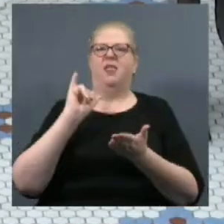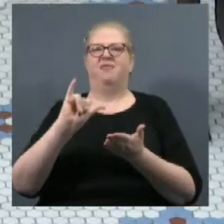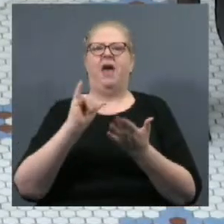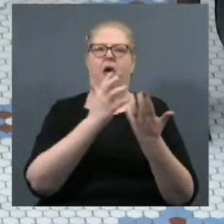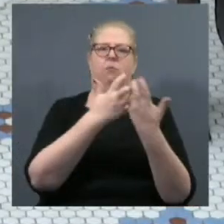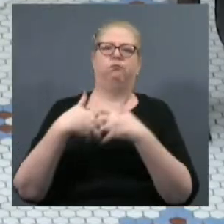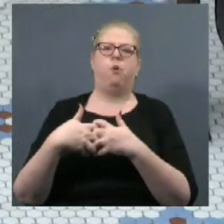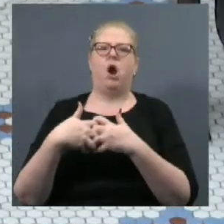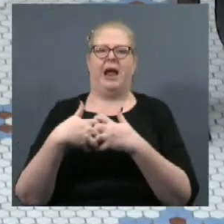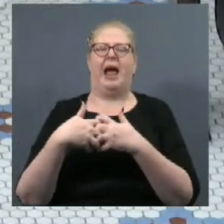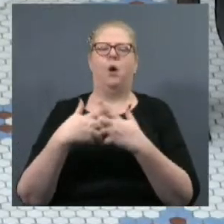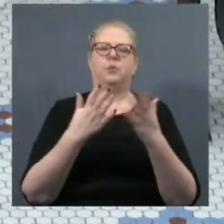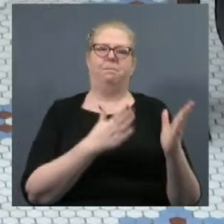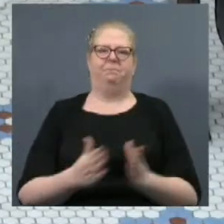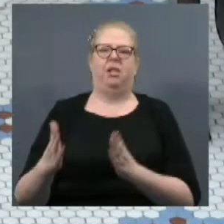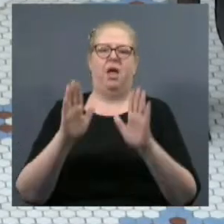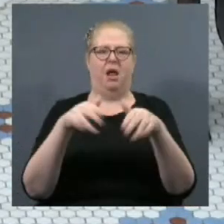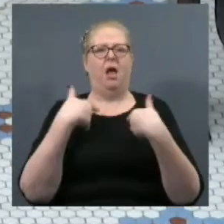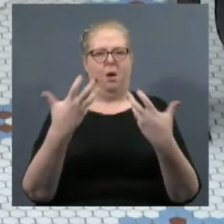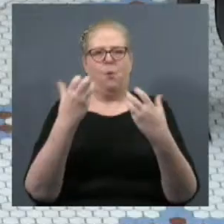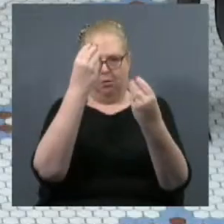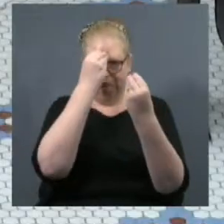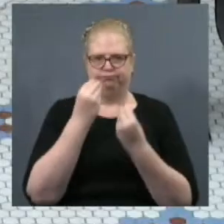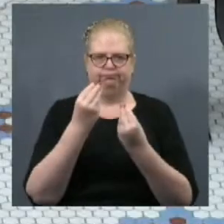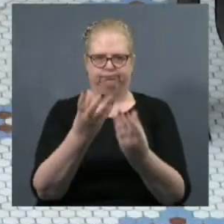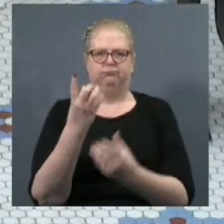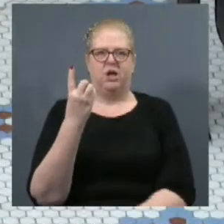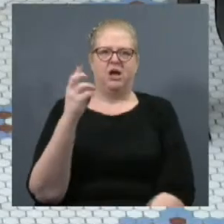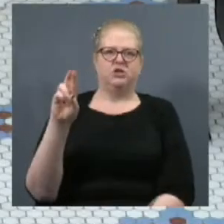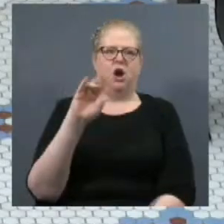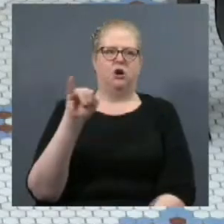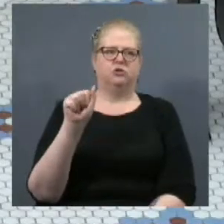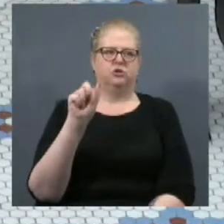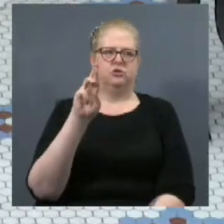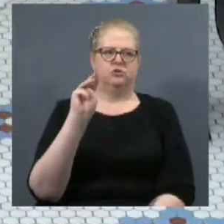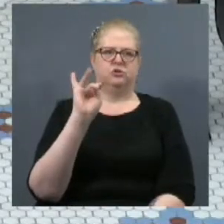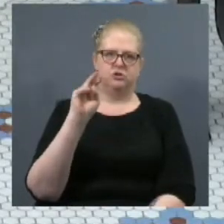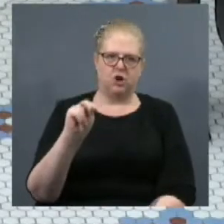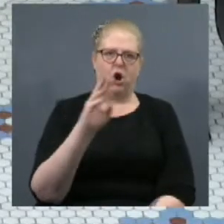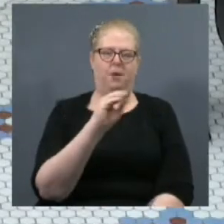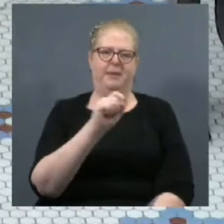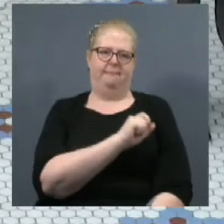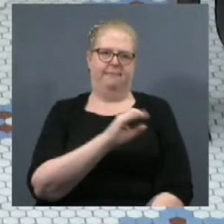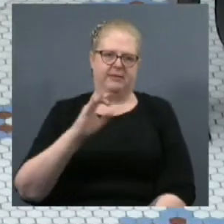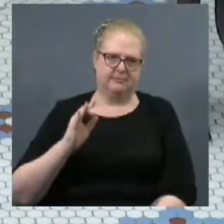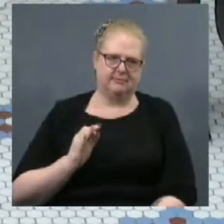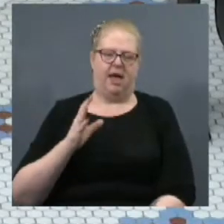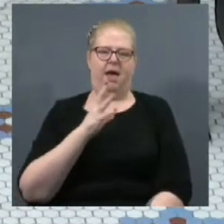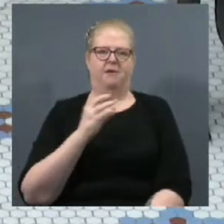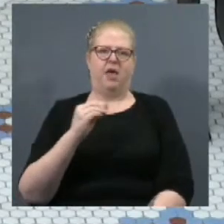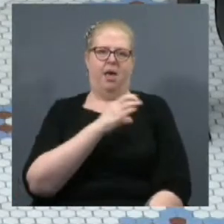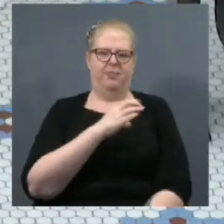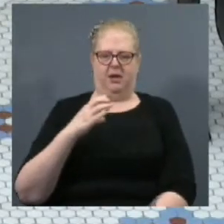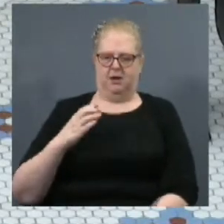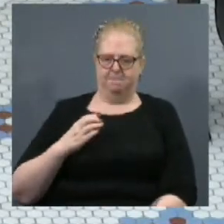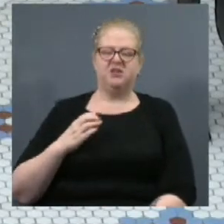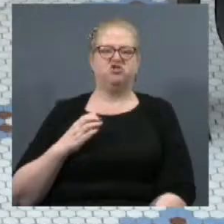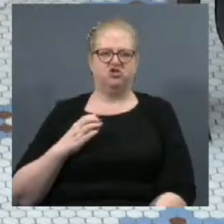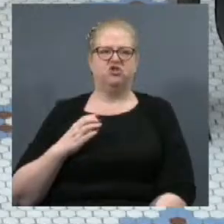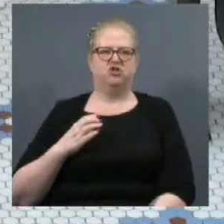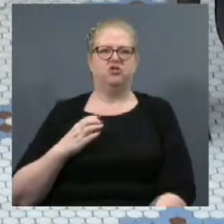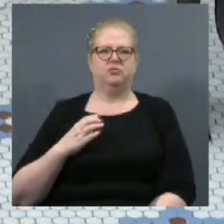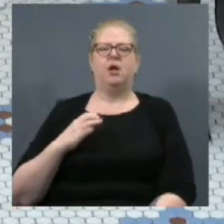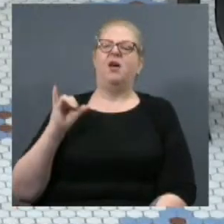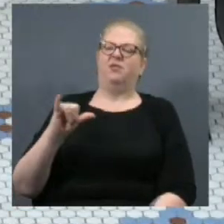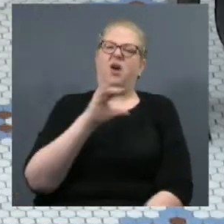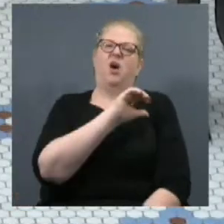want the board to know that Dr. Jarman and staff and the commission, the authority have